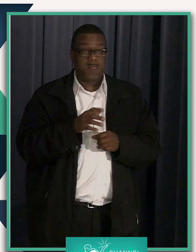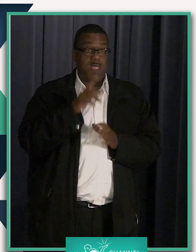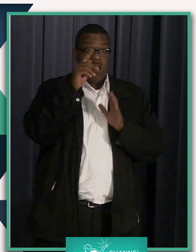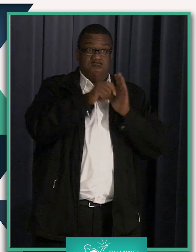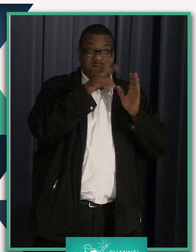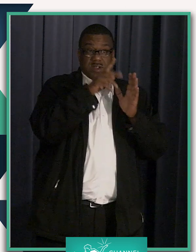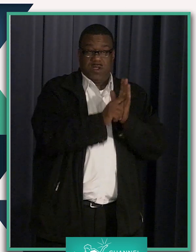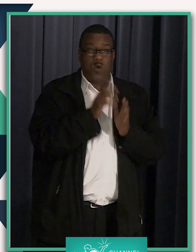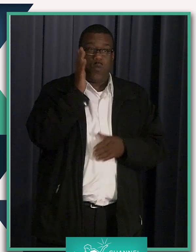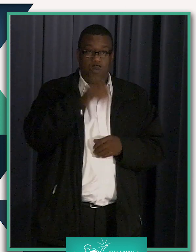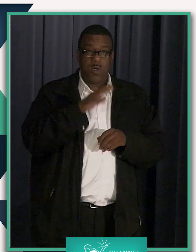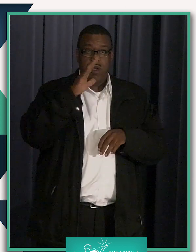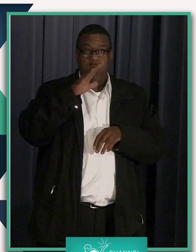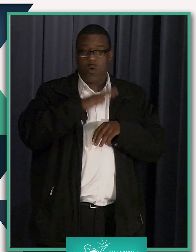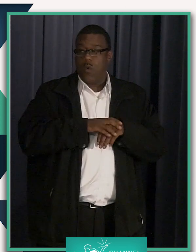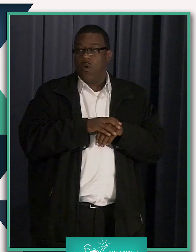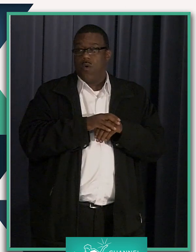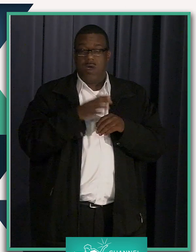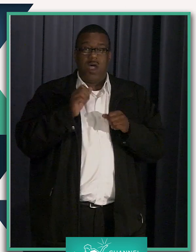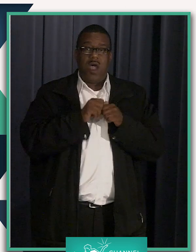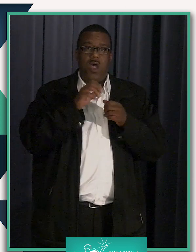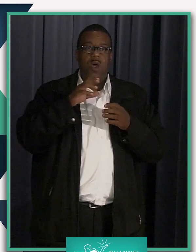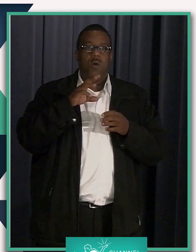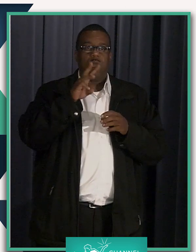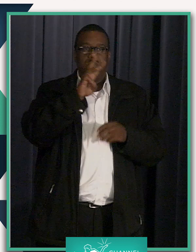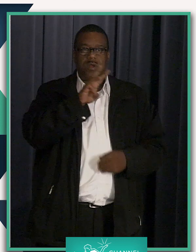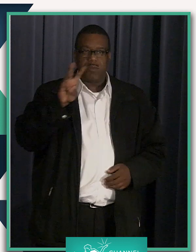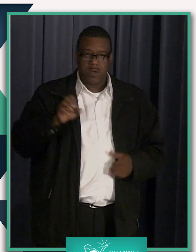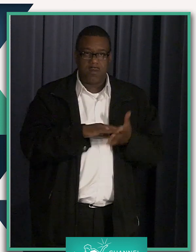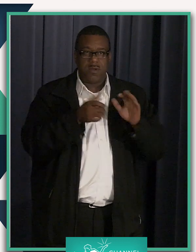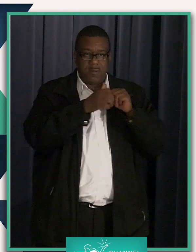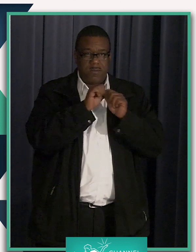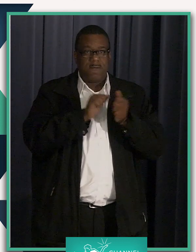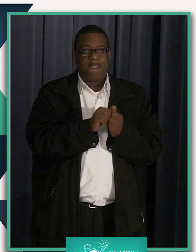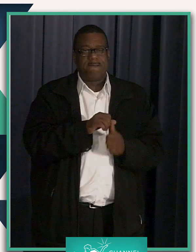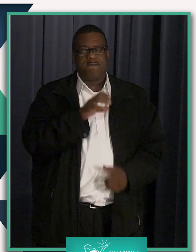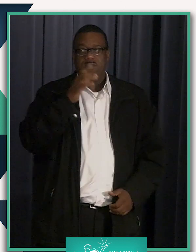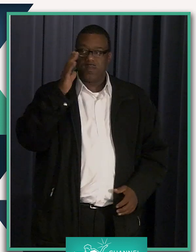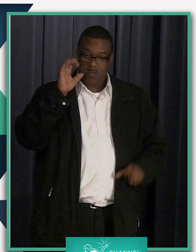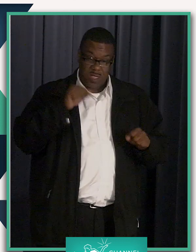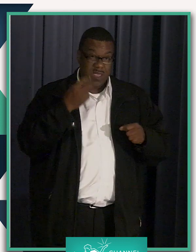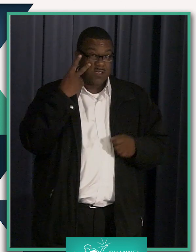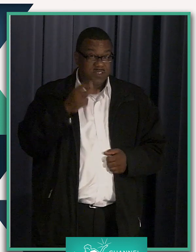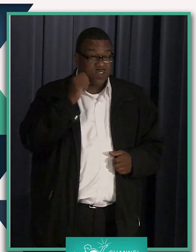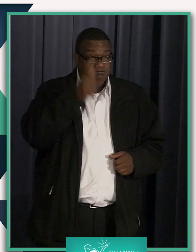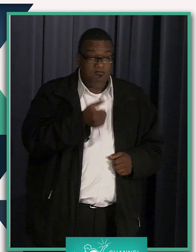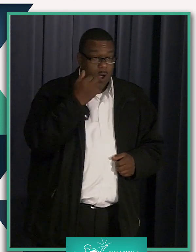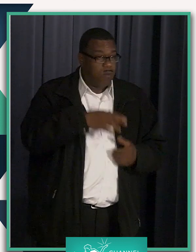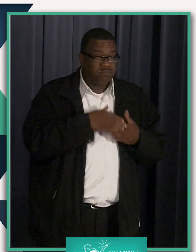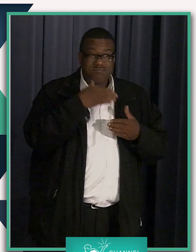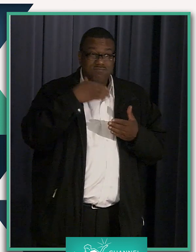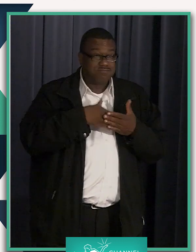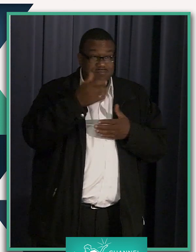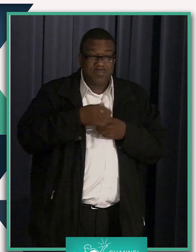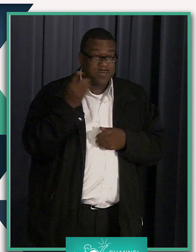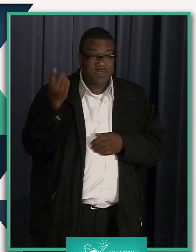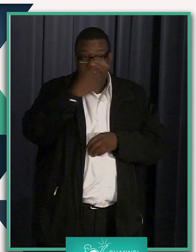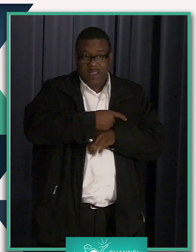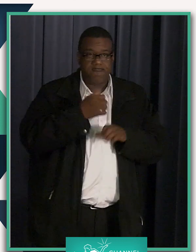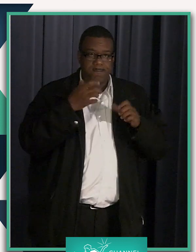our website at detroitmi.gov. They will be able to watch it tomorrow or the next day or the next day. They can see exactly how this works. They can call the